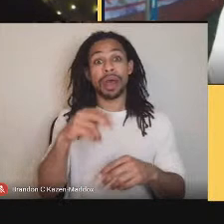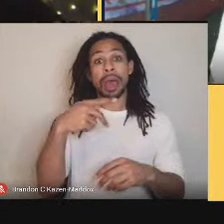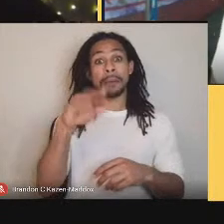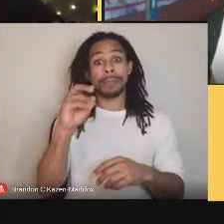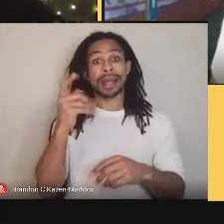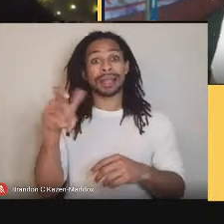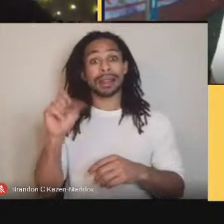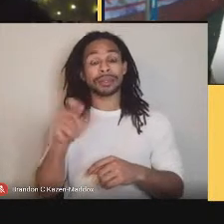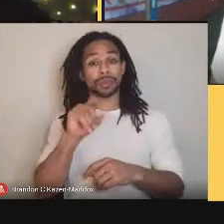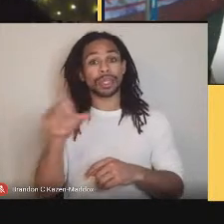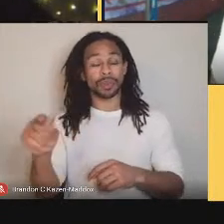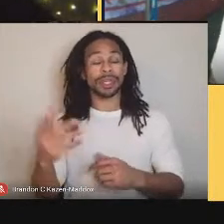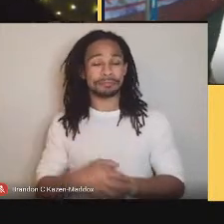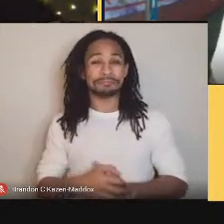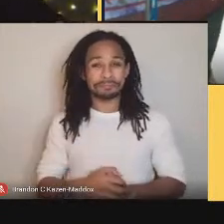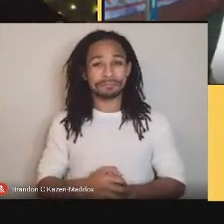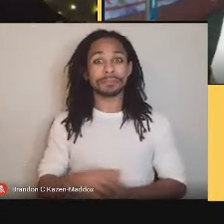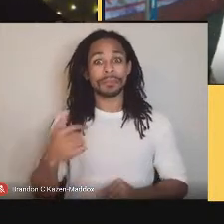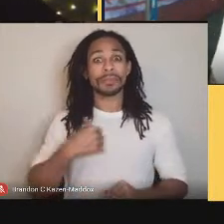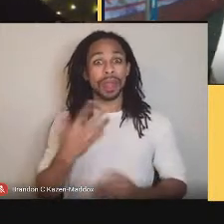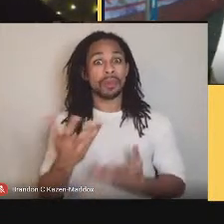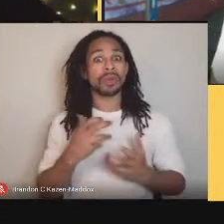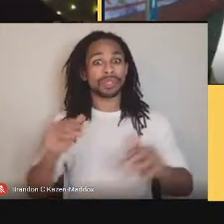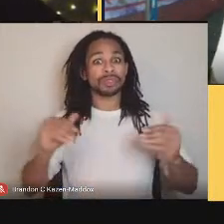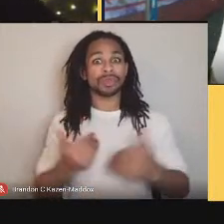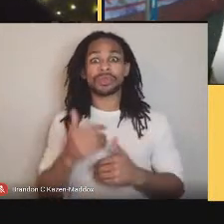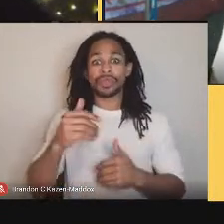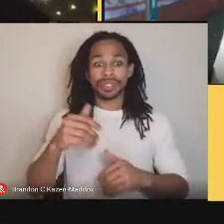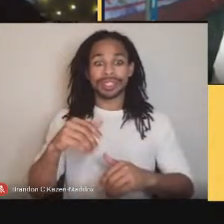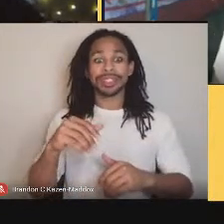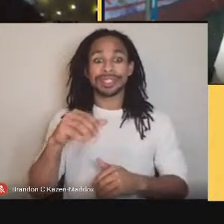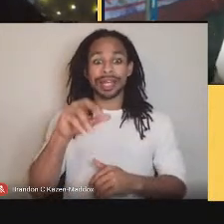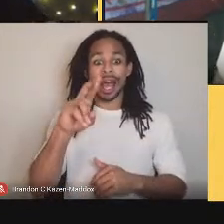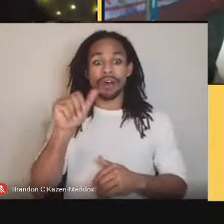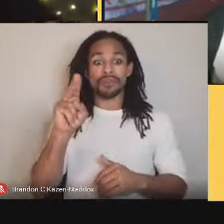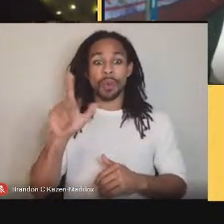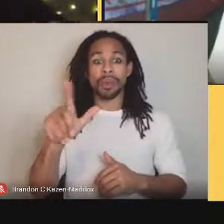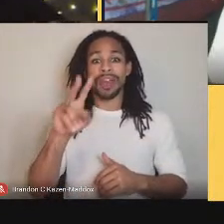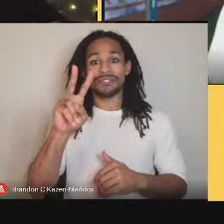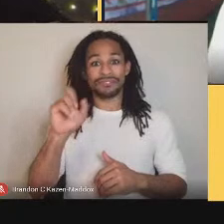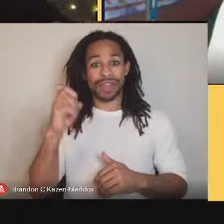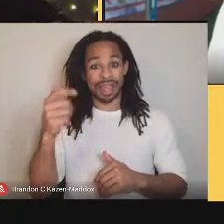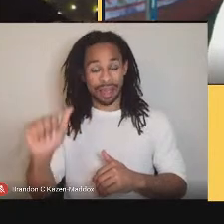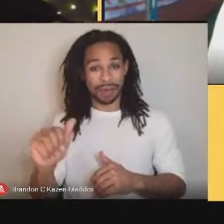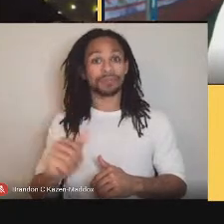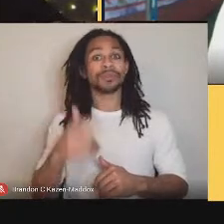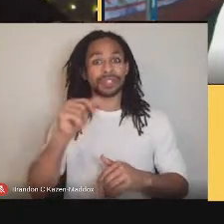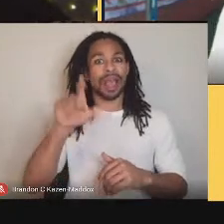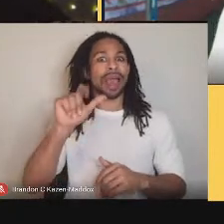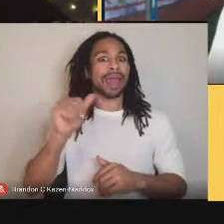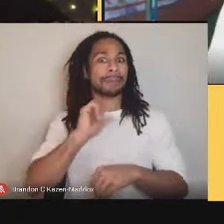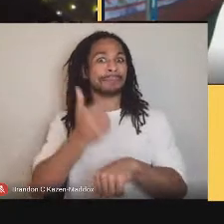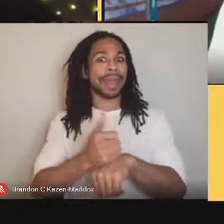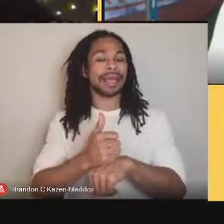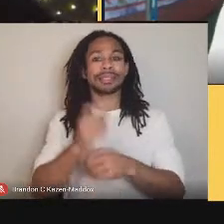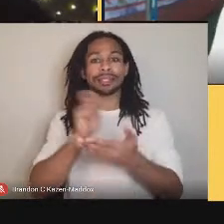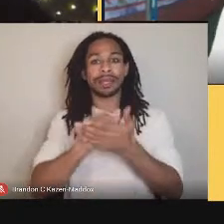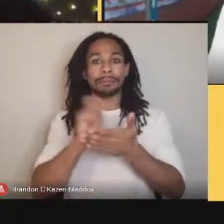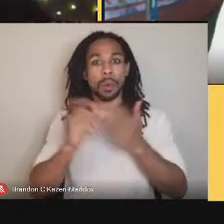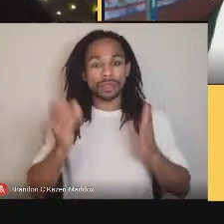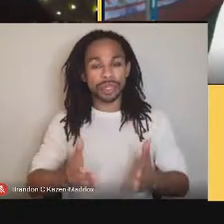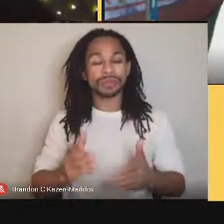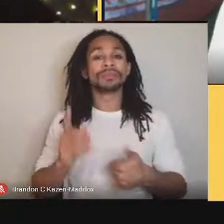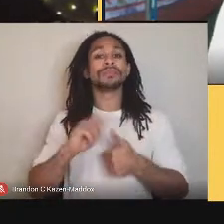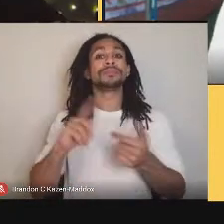everyone. I'd like to introduce Raul Vega. Raul Vega is a Los Angeles-based composer, sample developer,